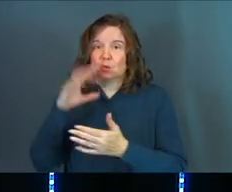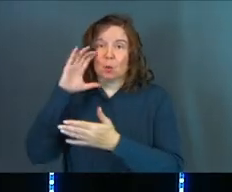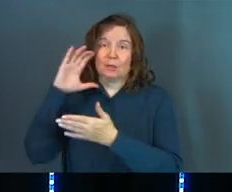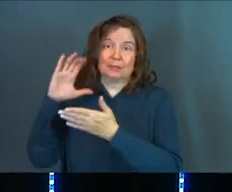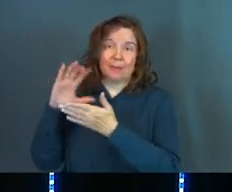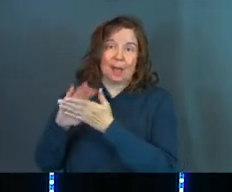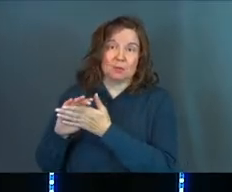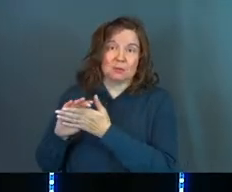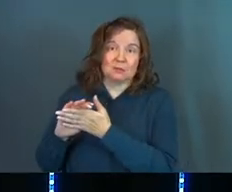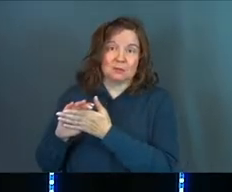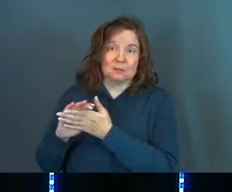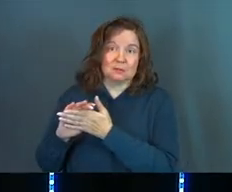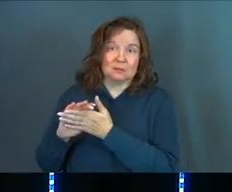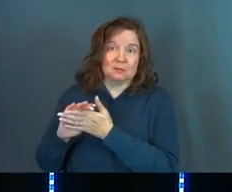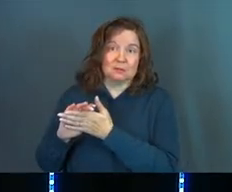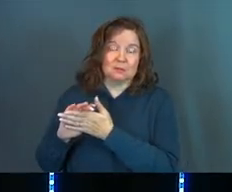spouse.